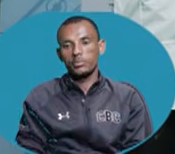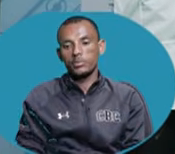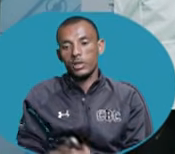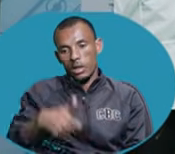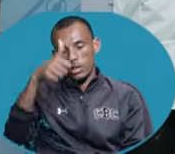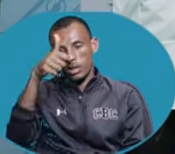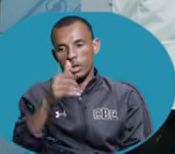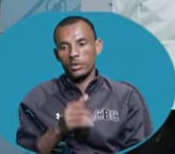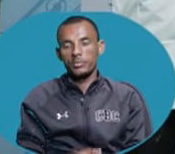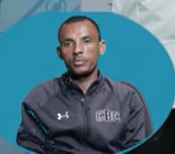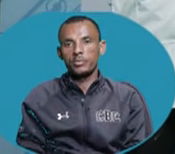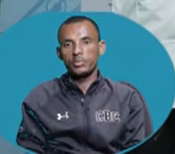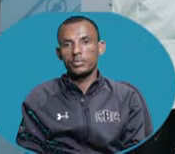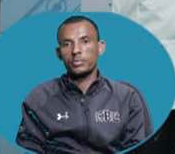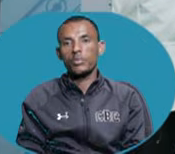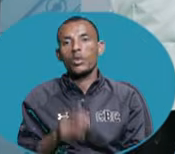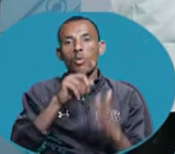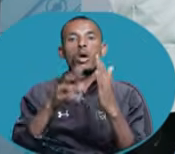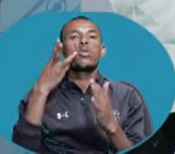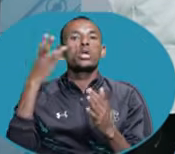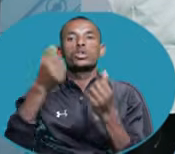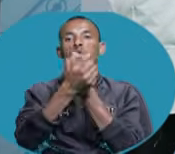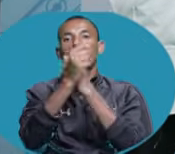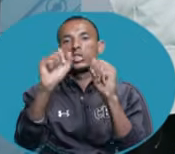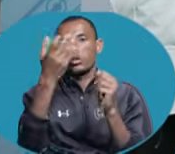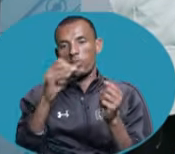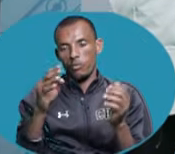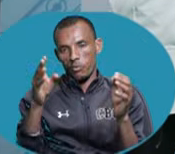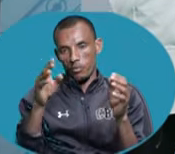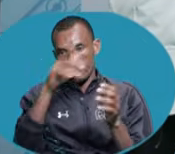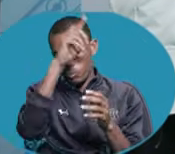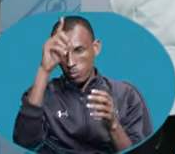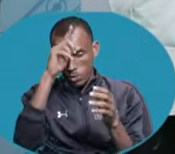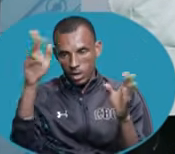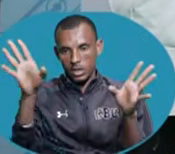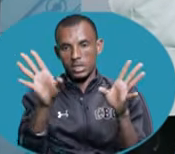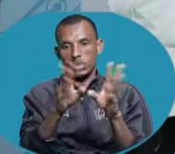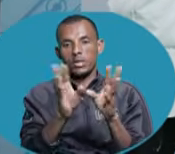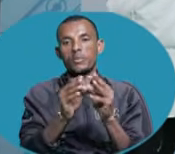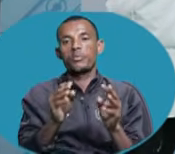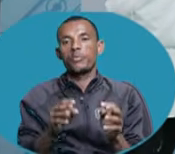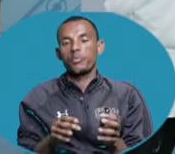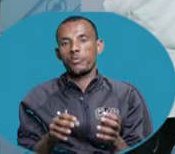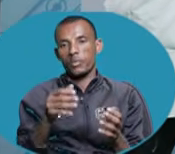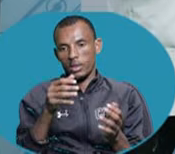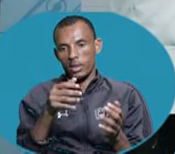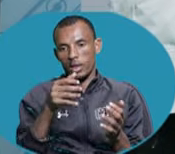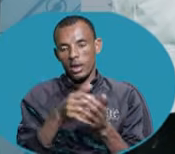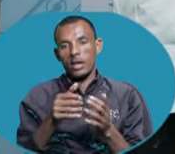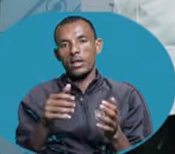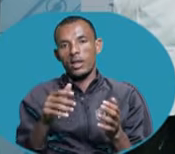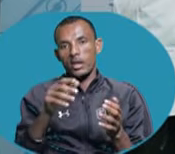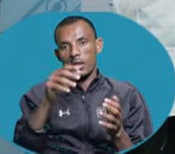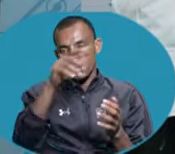The other one, what was the solution of Munich Conference or Munich Conference and Nazi-Soviet